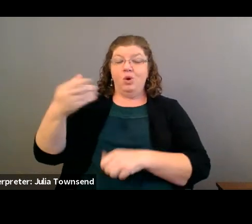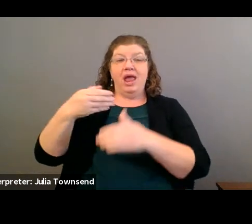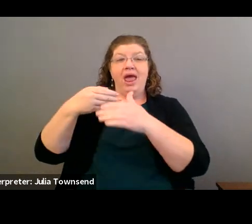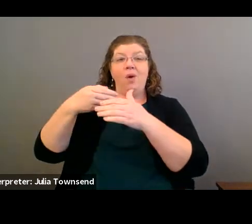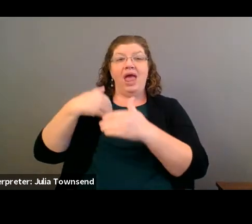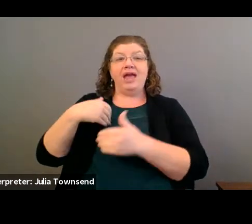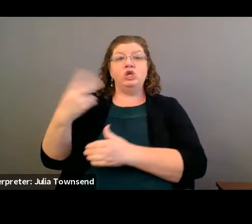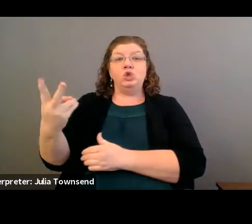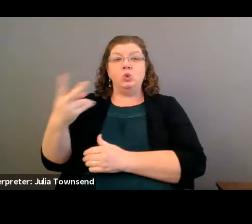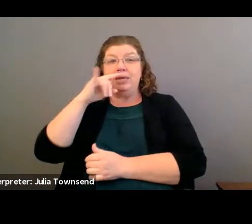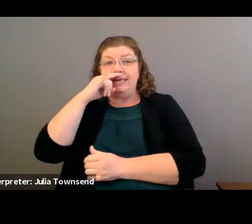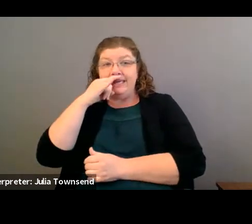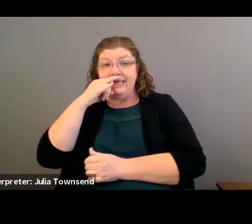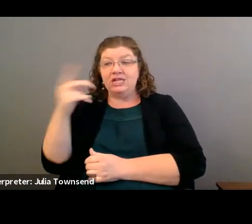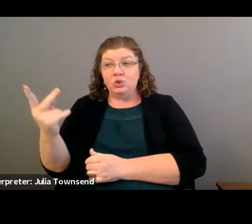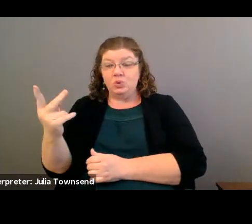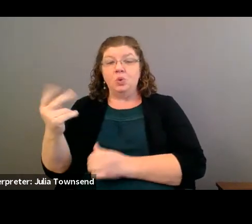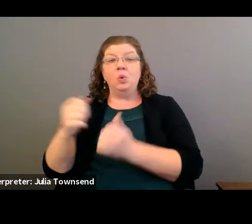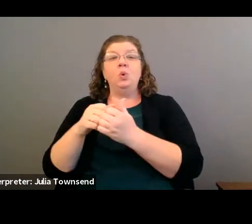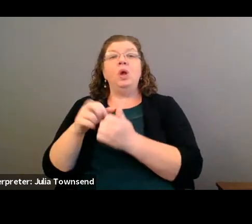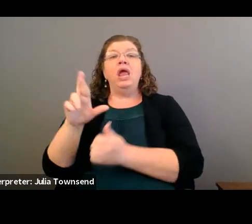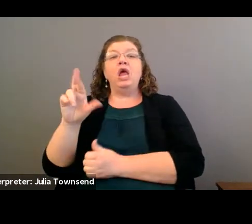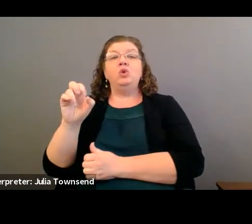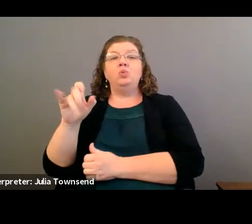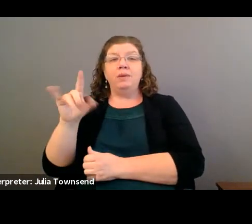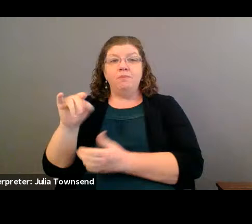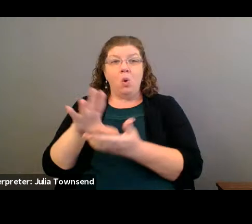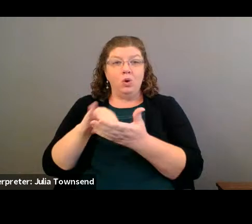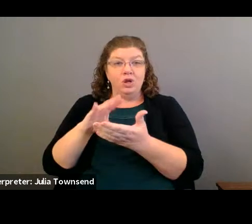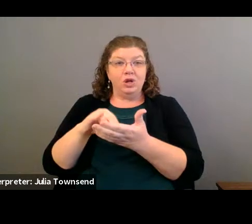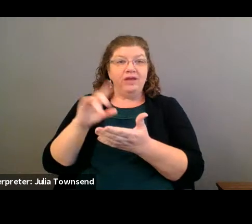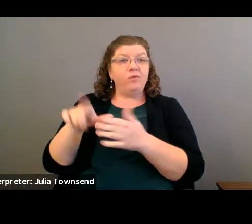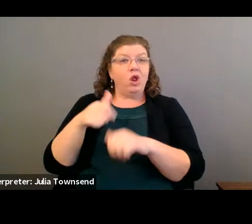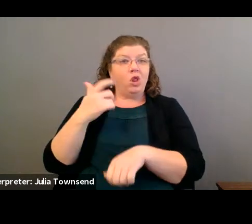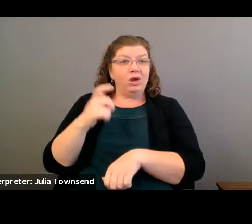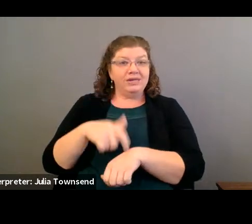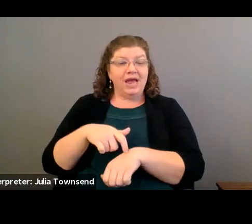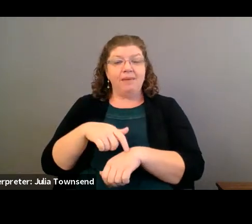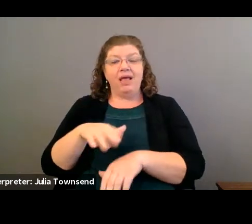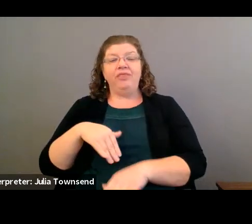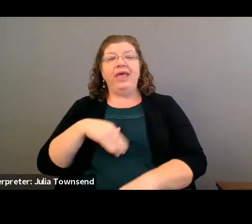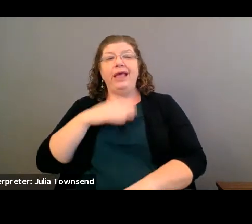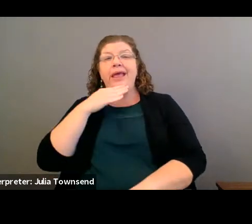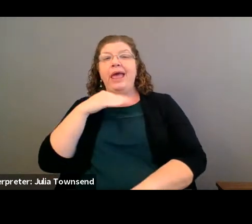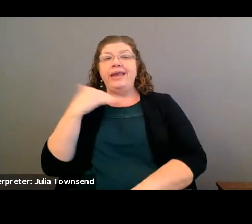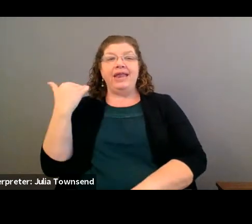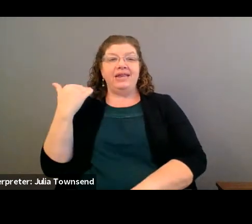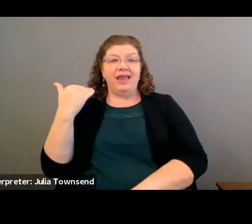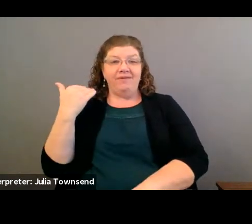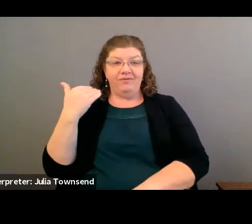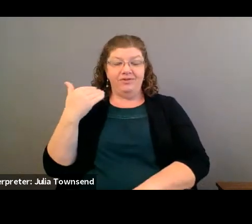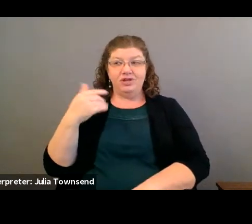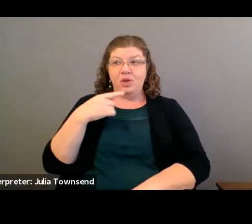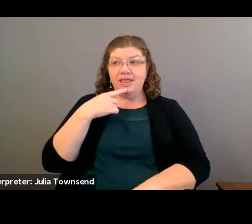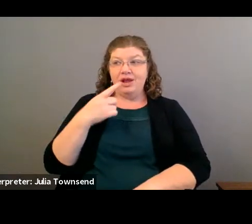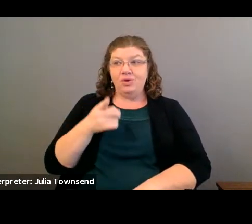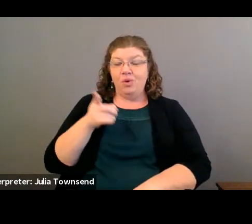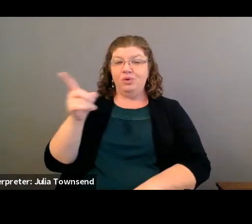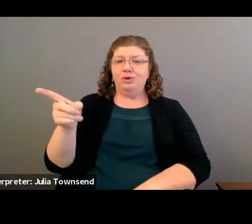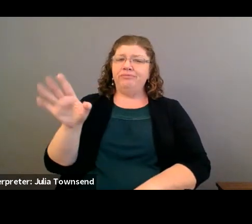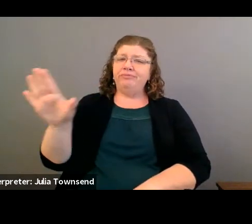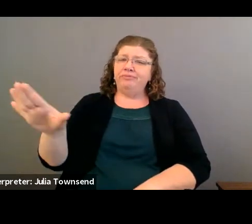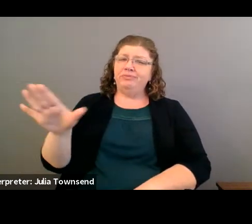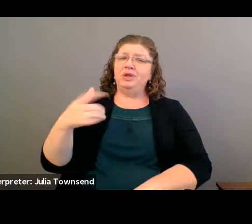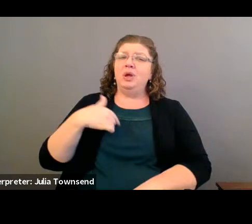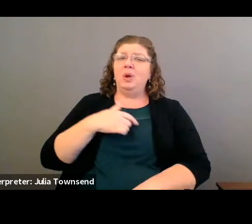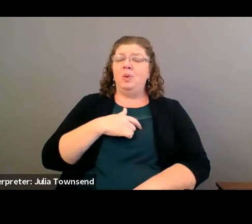been in remote learning for quite some time, and they probably had just had enough, And so they just told her that we're just going to call